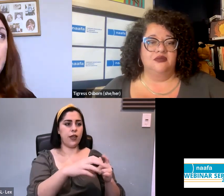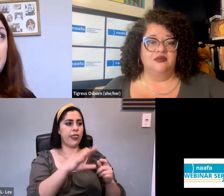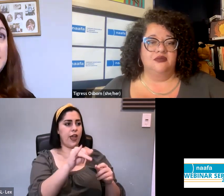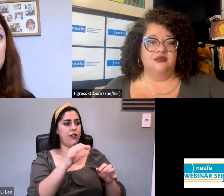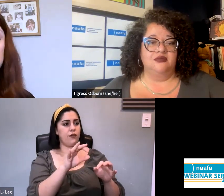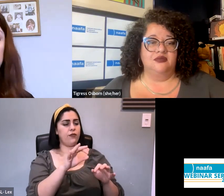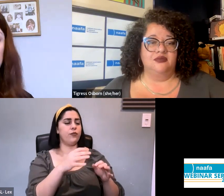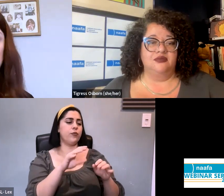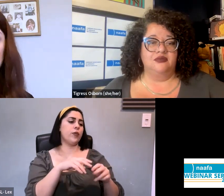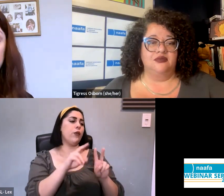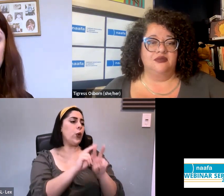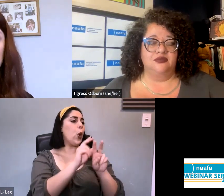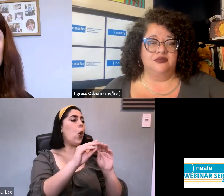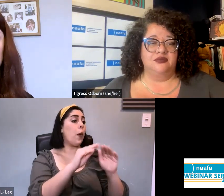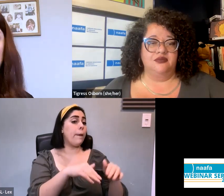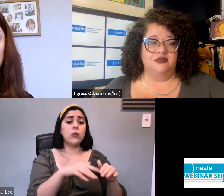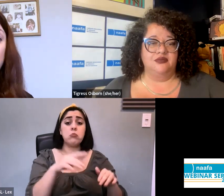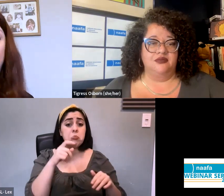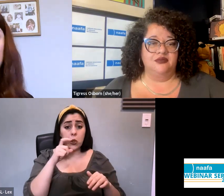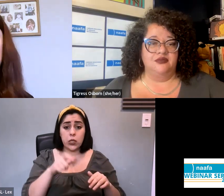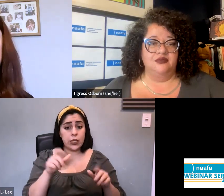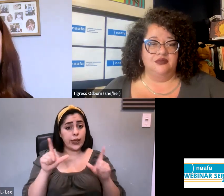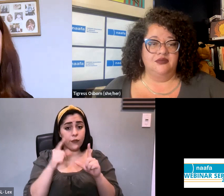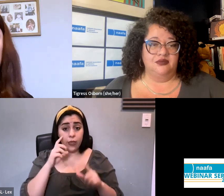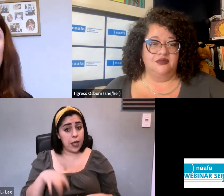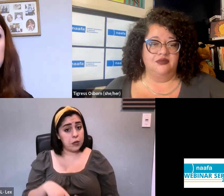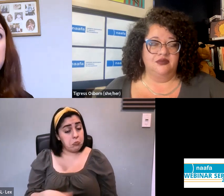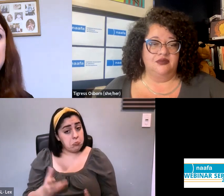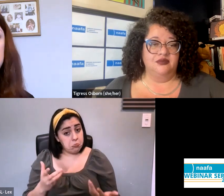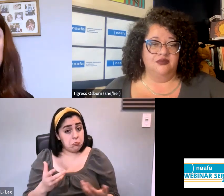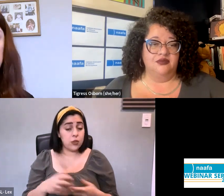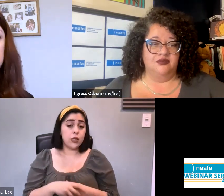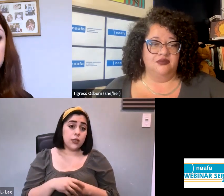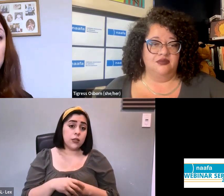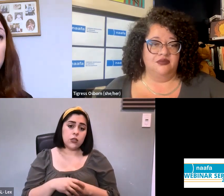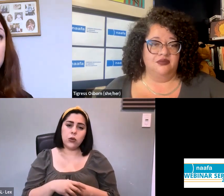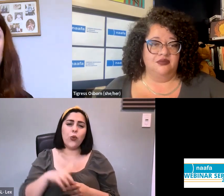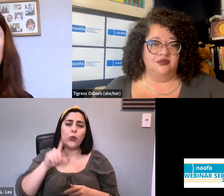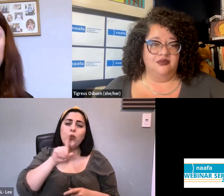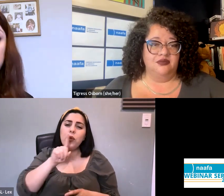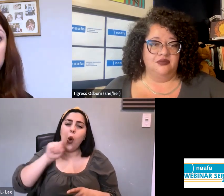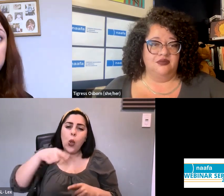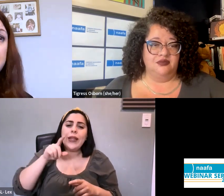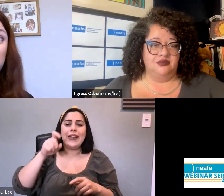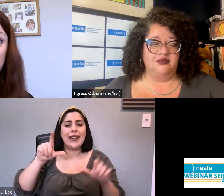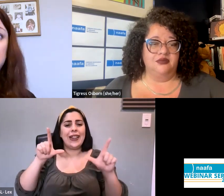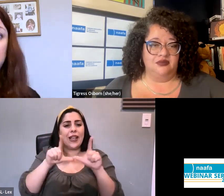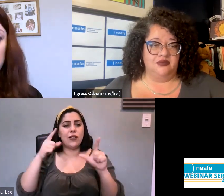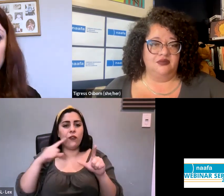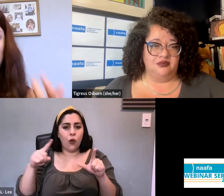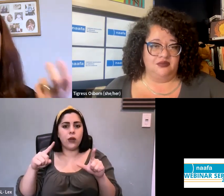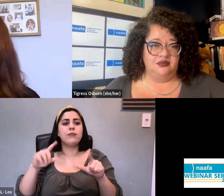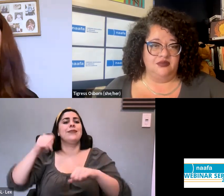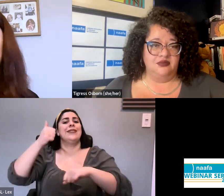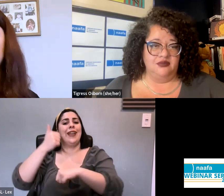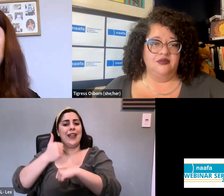And you don't need to be licensed to do any of that. So you only really need to be licensed in order to make the arrangements and to physically